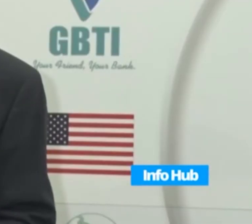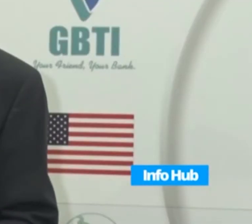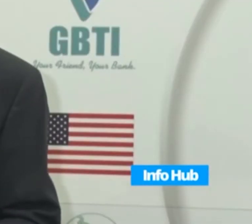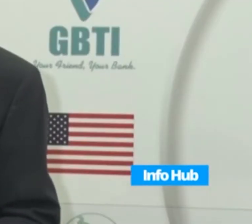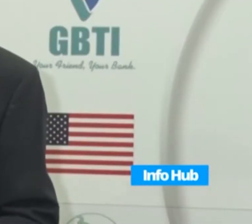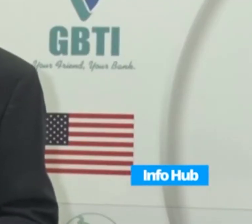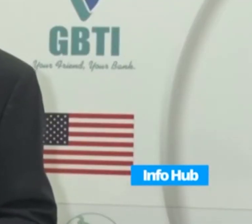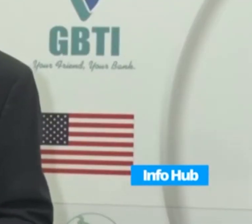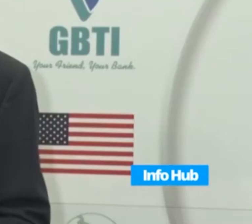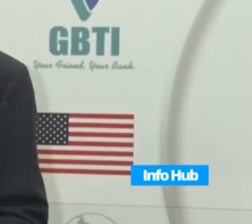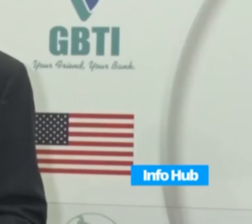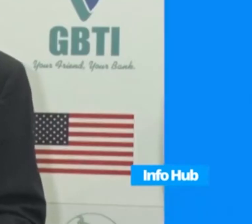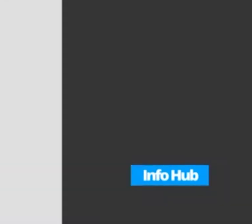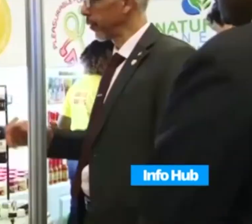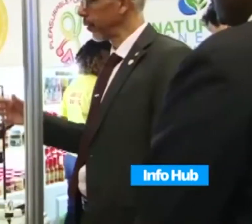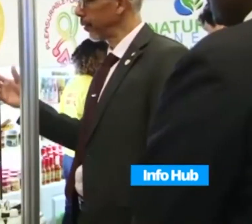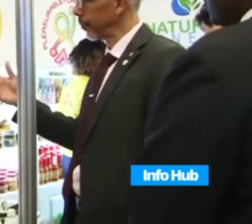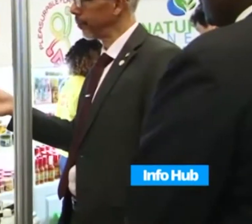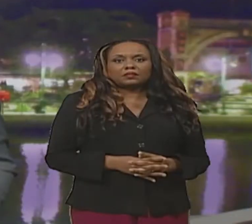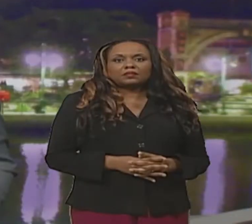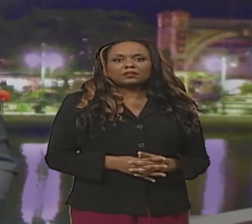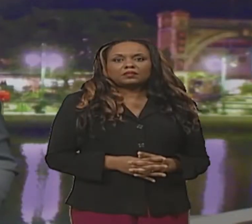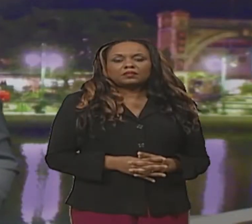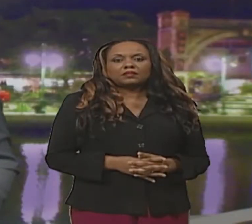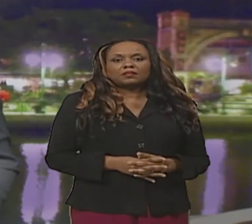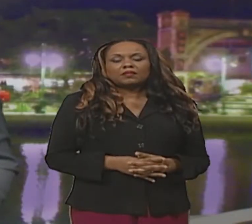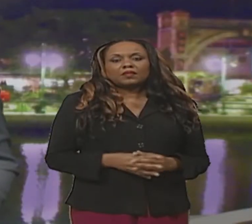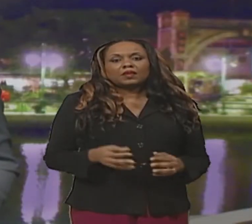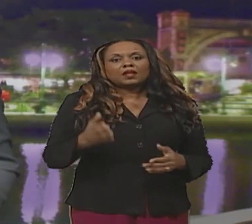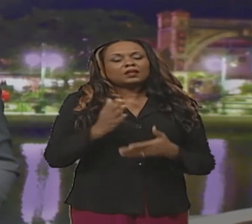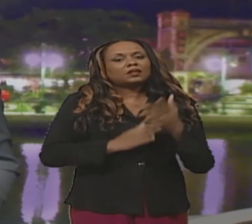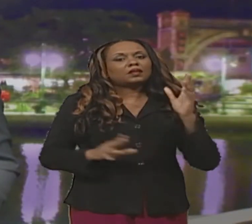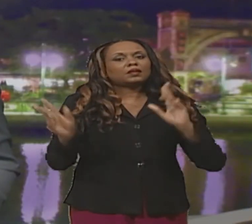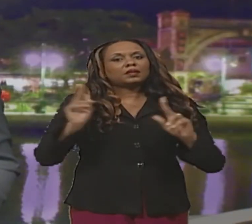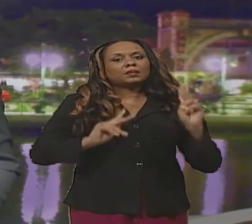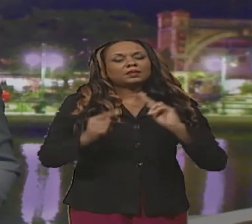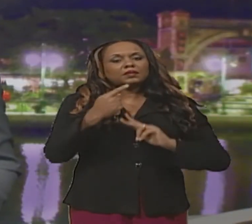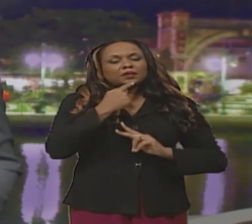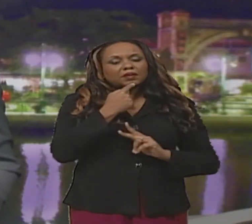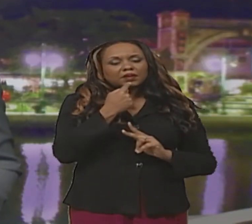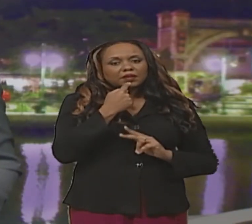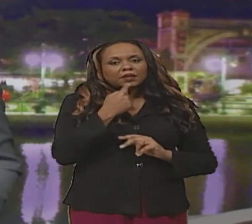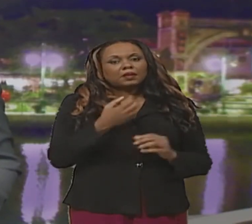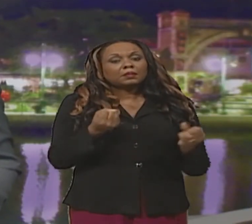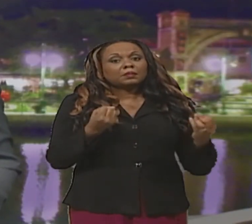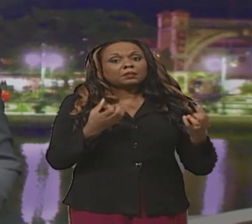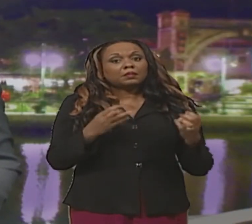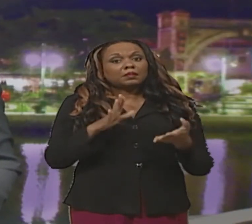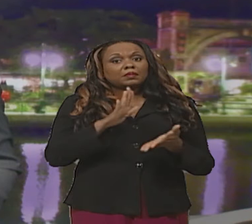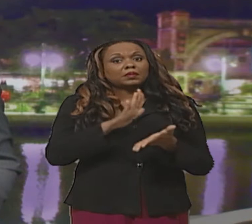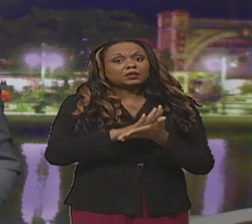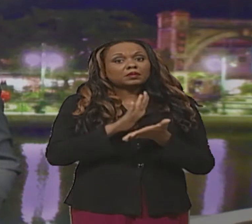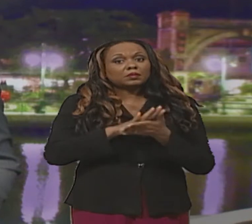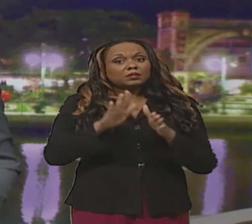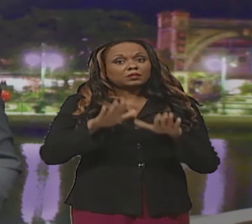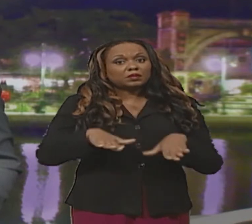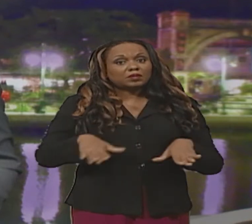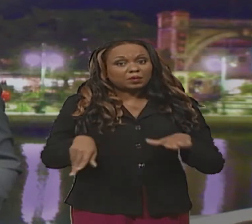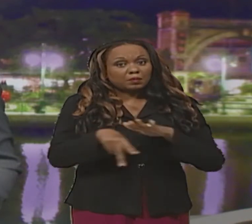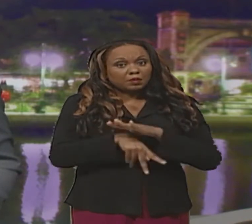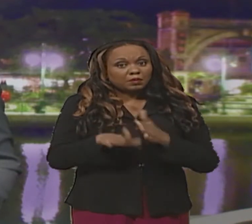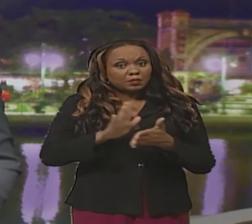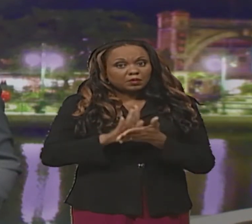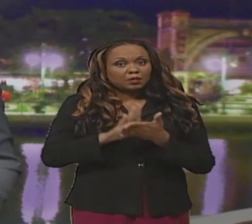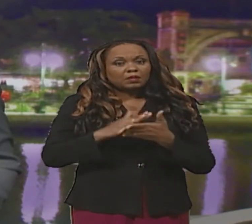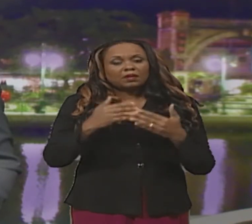value to local production. There's a claim tonight that several primary school children in Barbados are